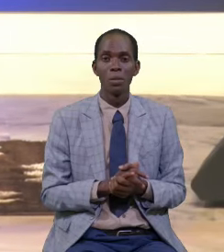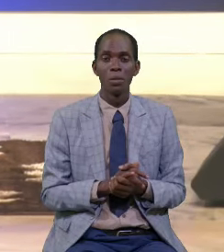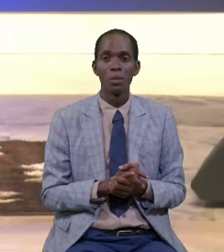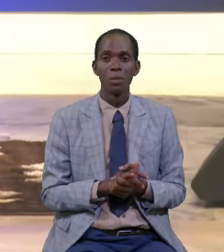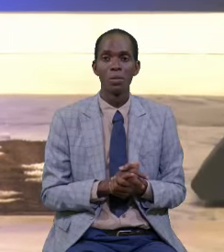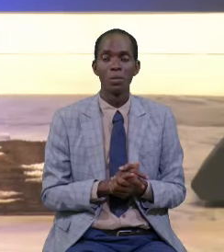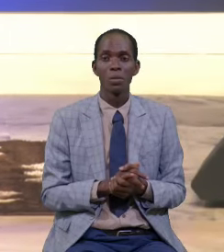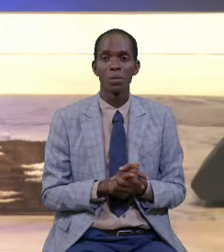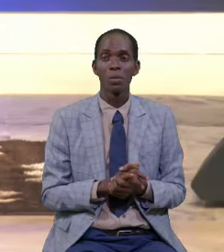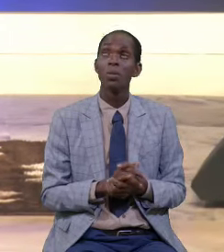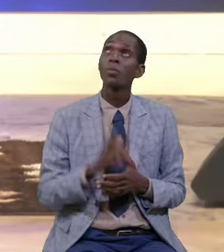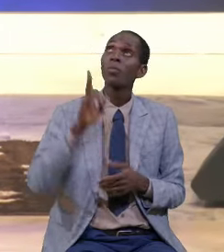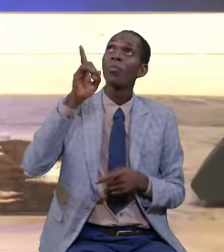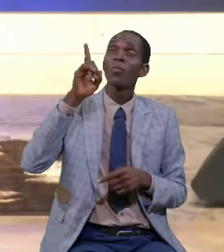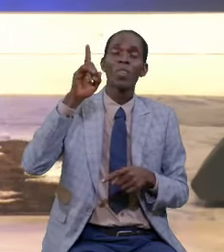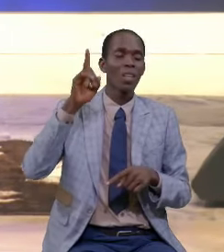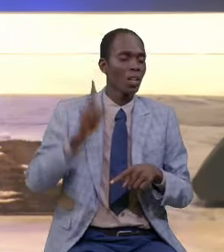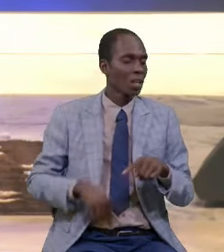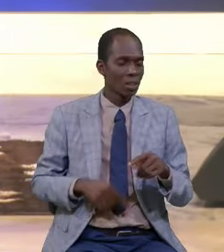He cannot fail.